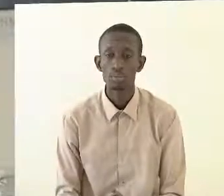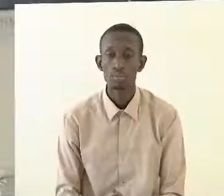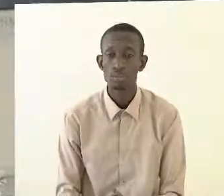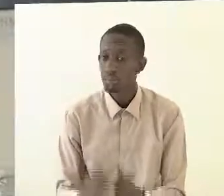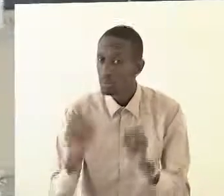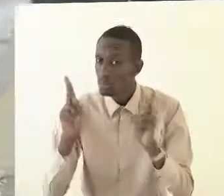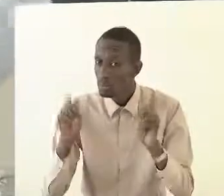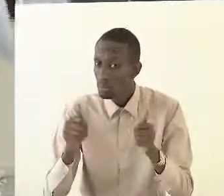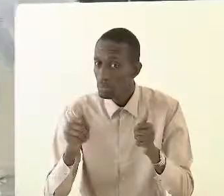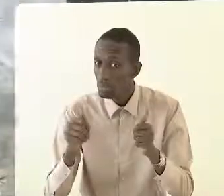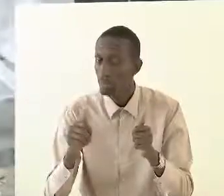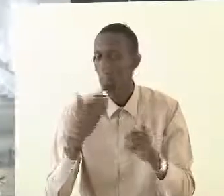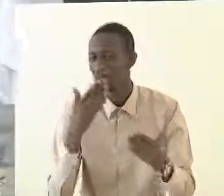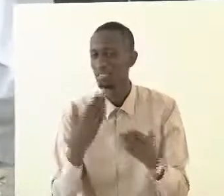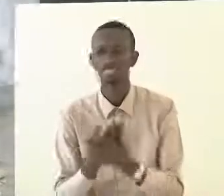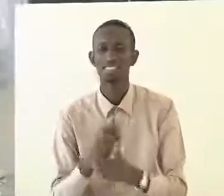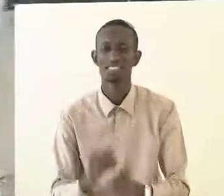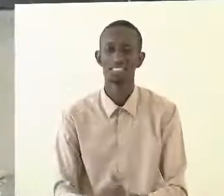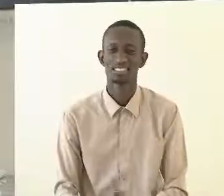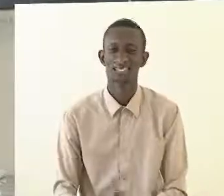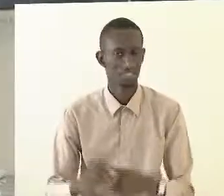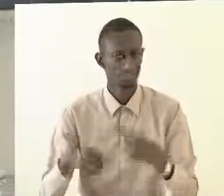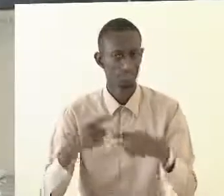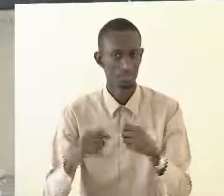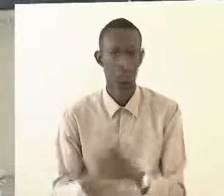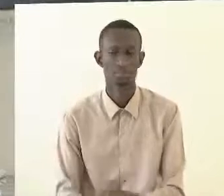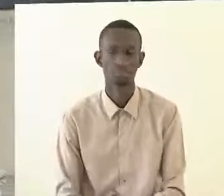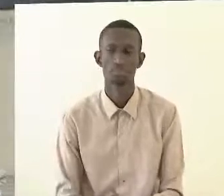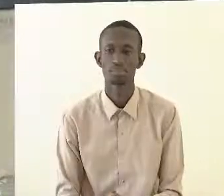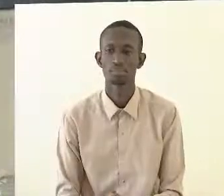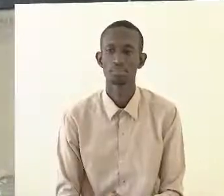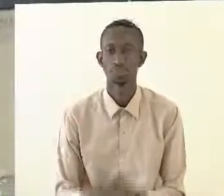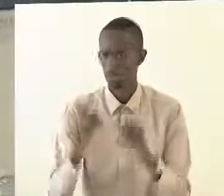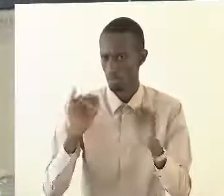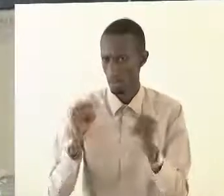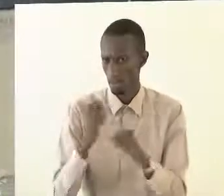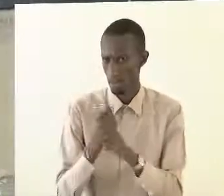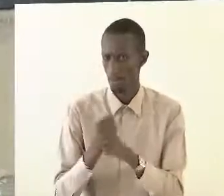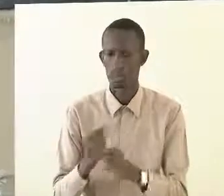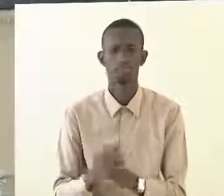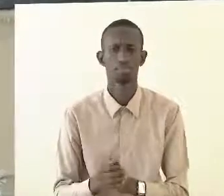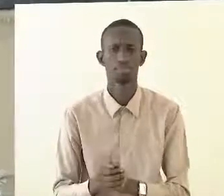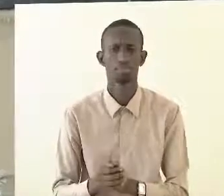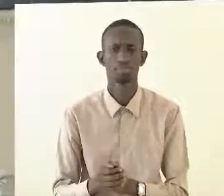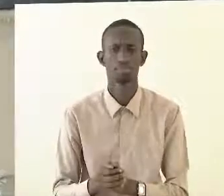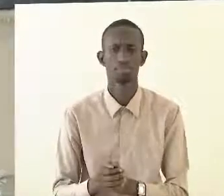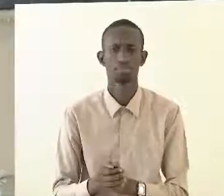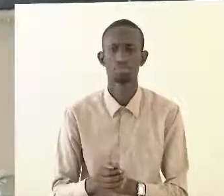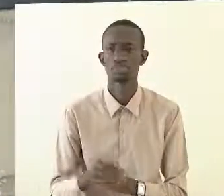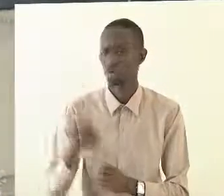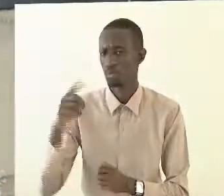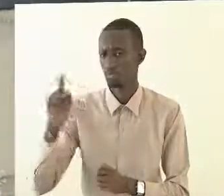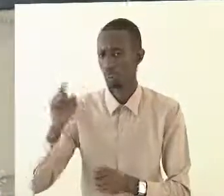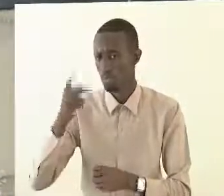Yes? Oh, very nice. Okay. Let us find the answer, the solution we'll talk about. Thereafter, we